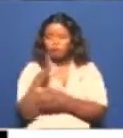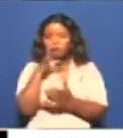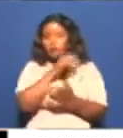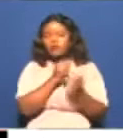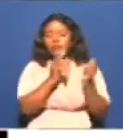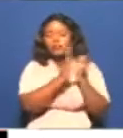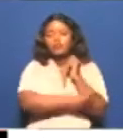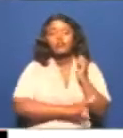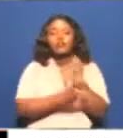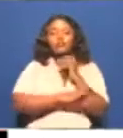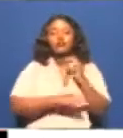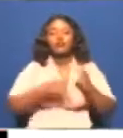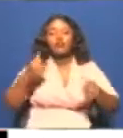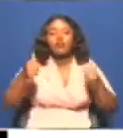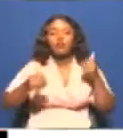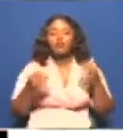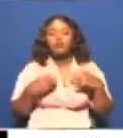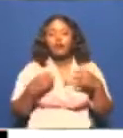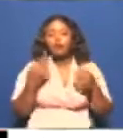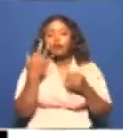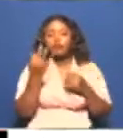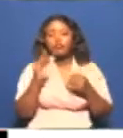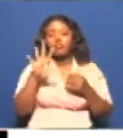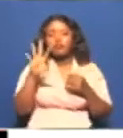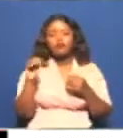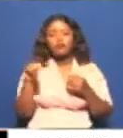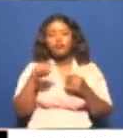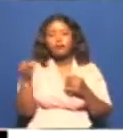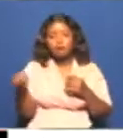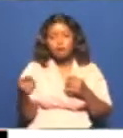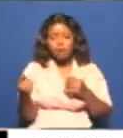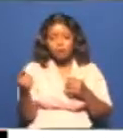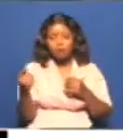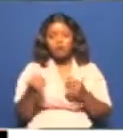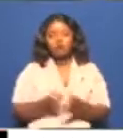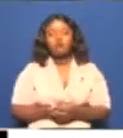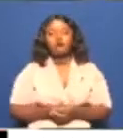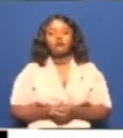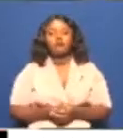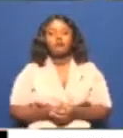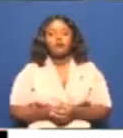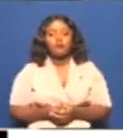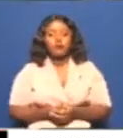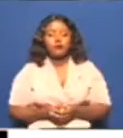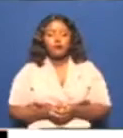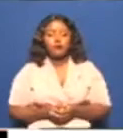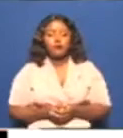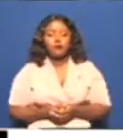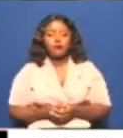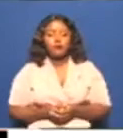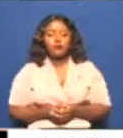stands at an average of 350,000 metric tons. Benson Rioba reporting for Lunchtime News.